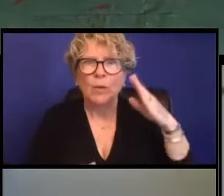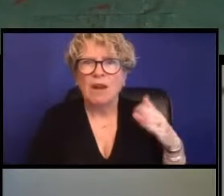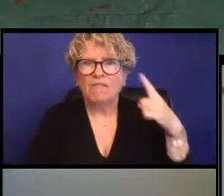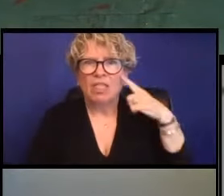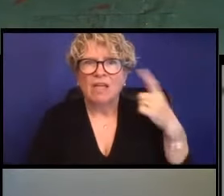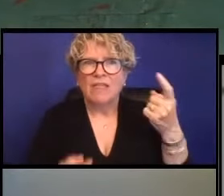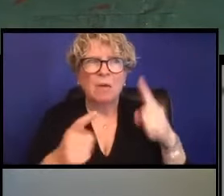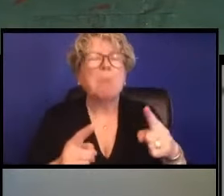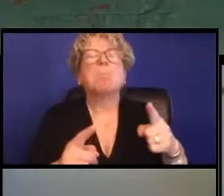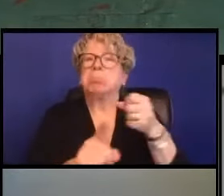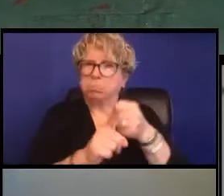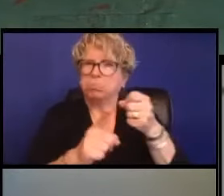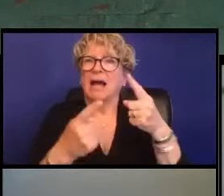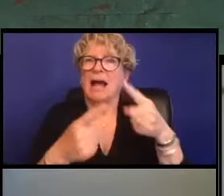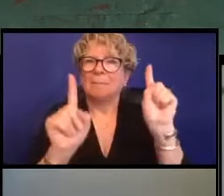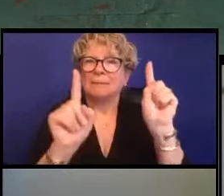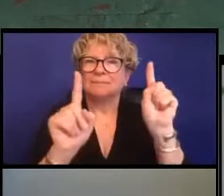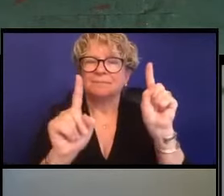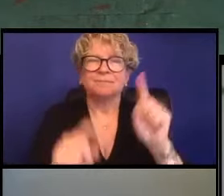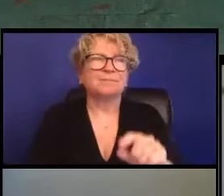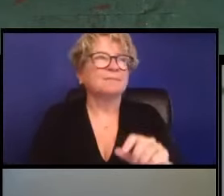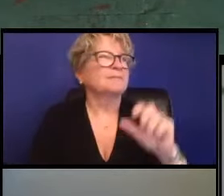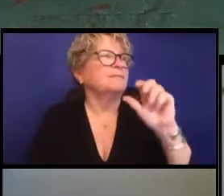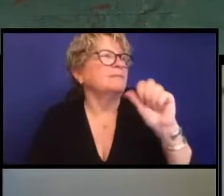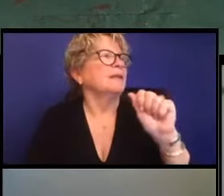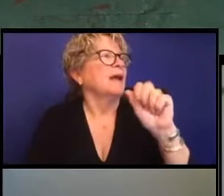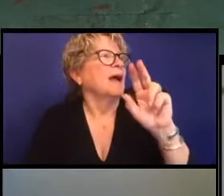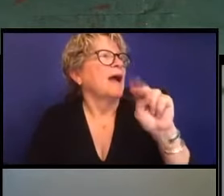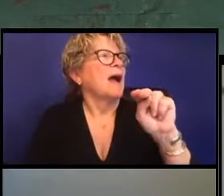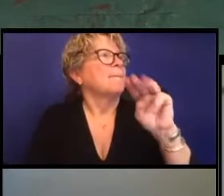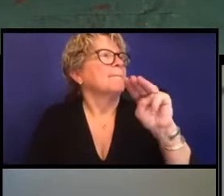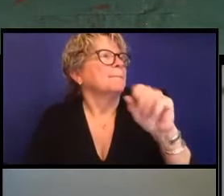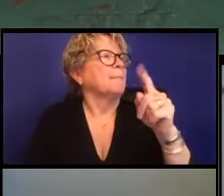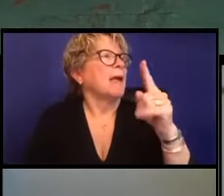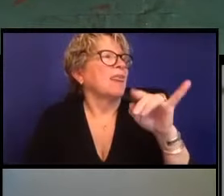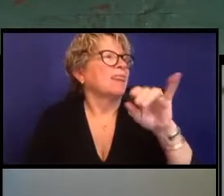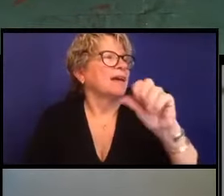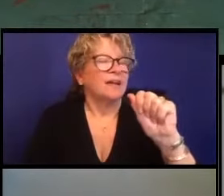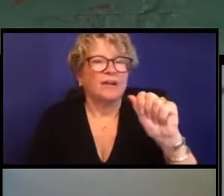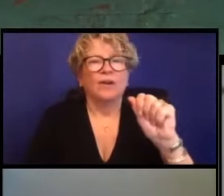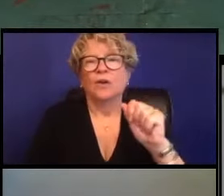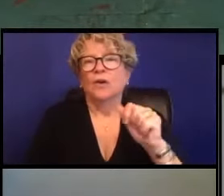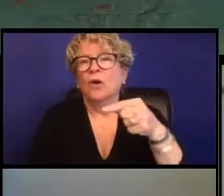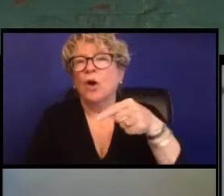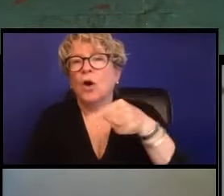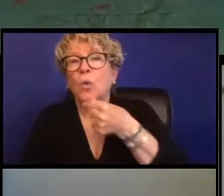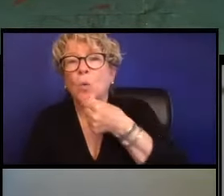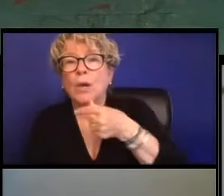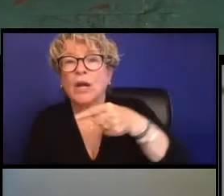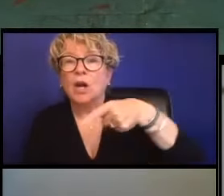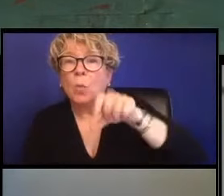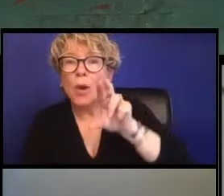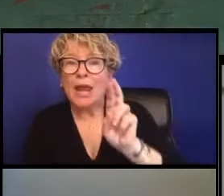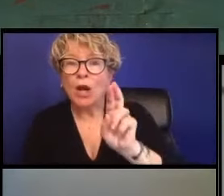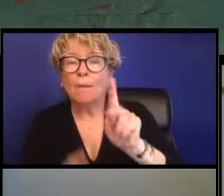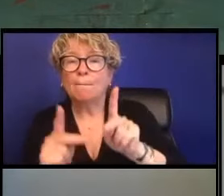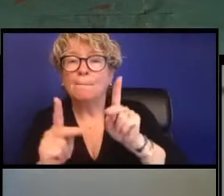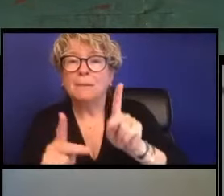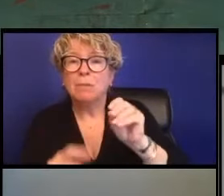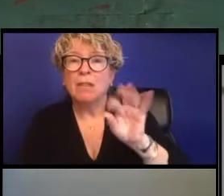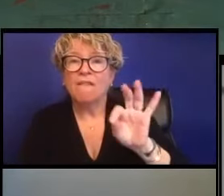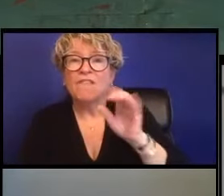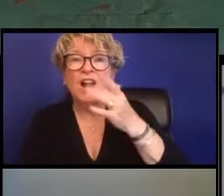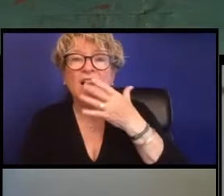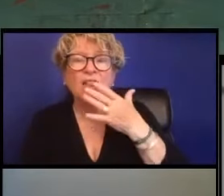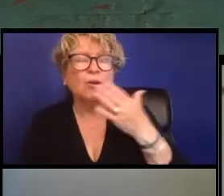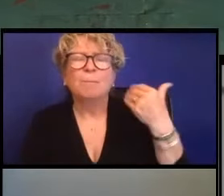that somewhere like Anathema, where we're doing queer people of color exclusively, did not exist.